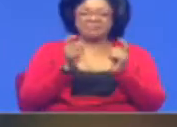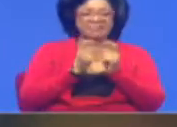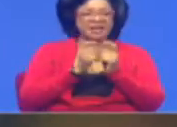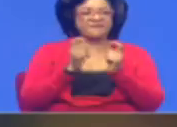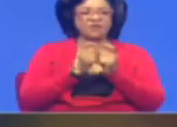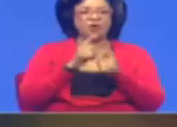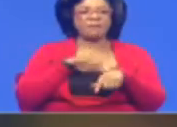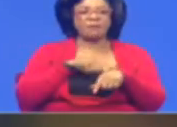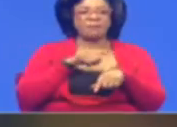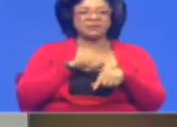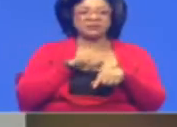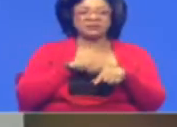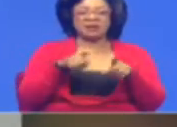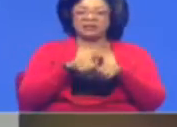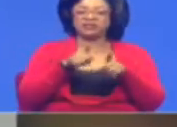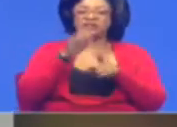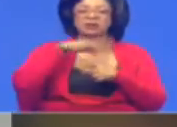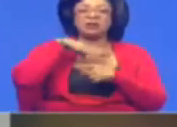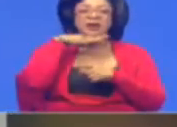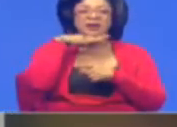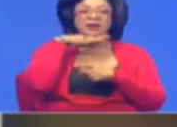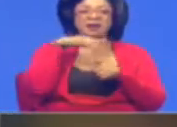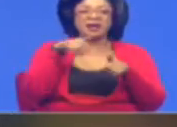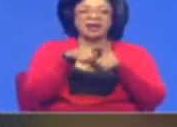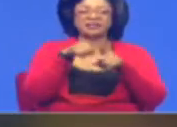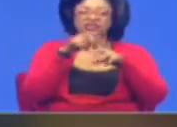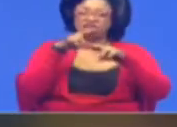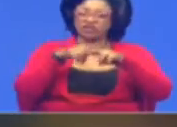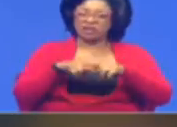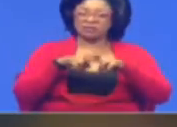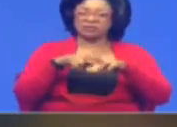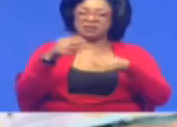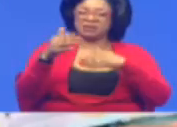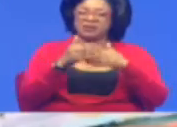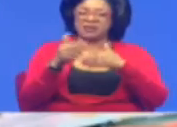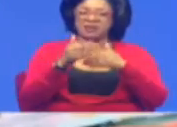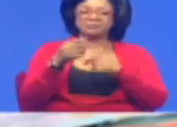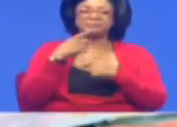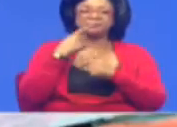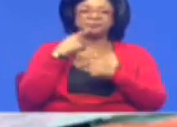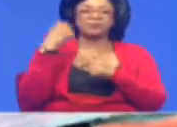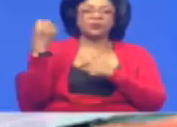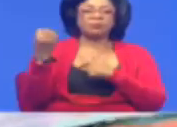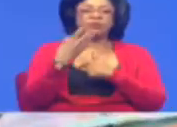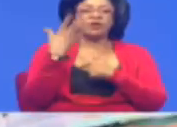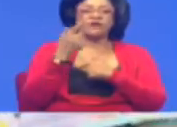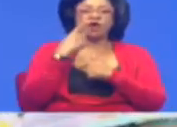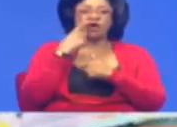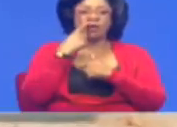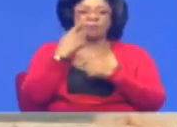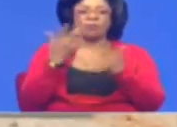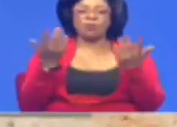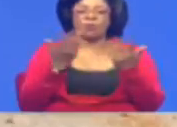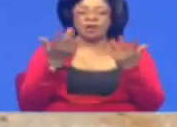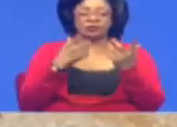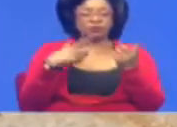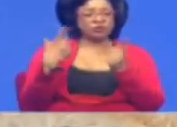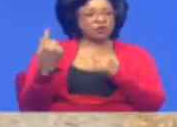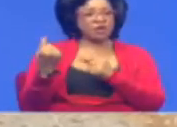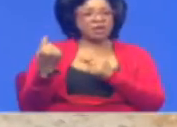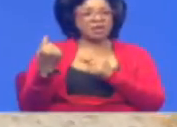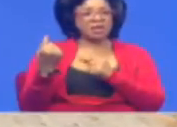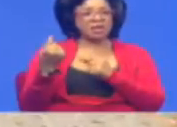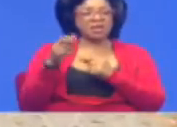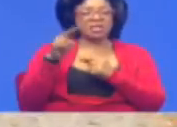away. As she sat by her hospital bed, her mother told her of a beautiful home that she was being called into.